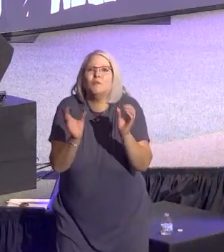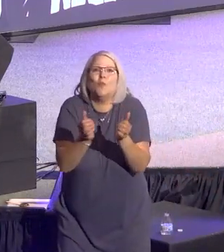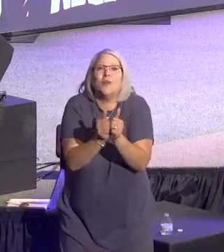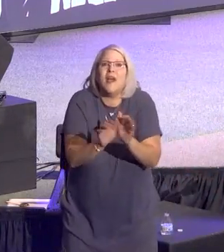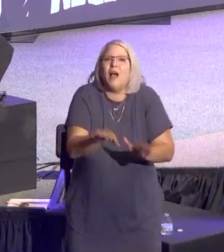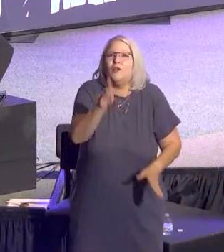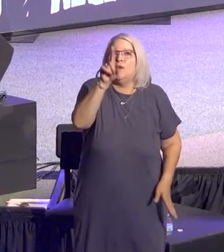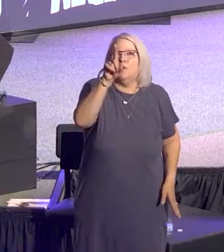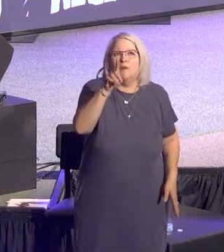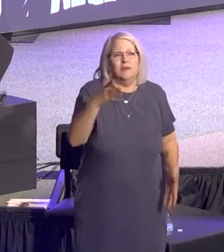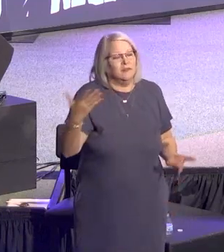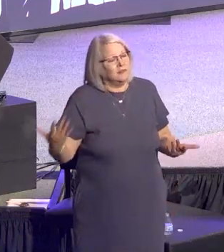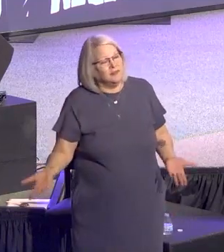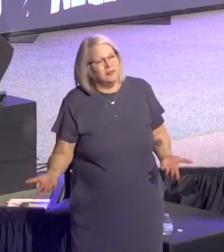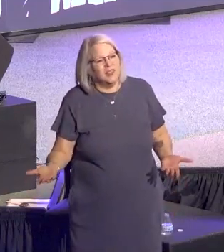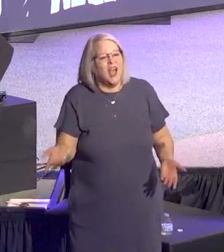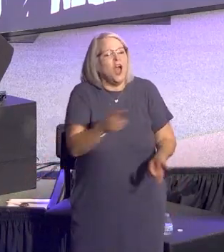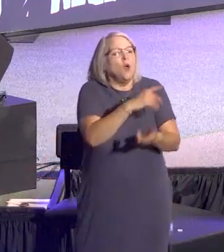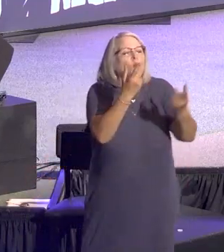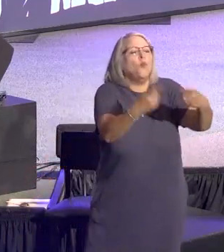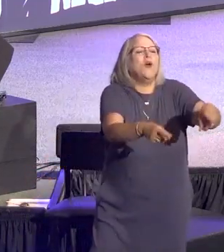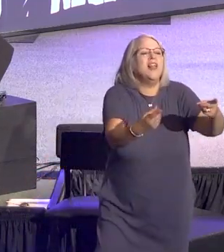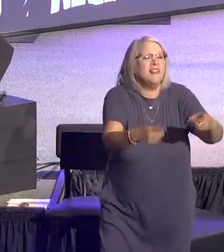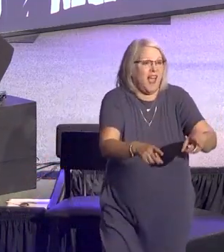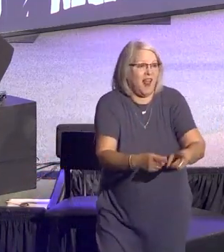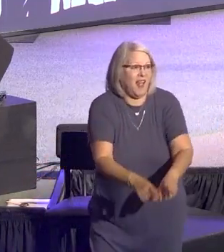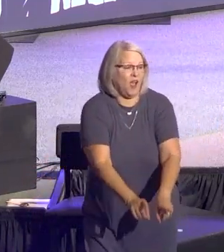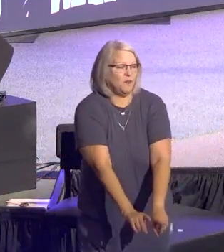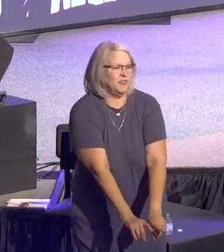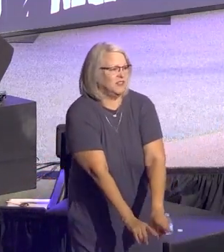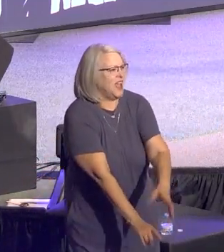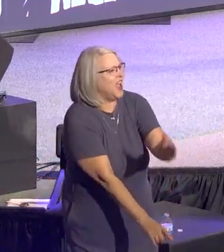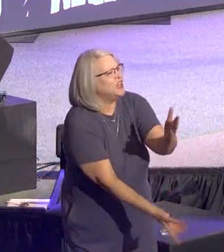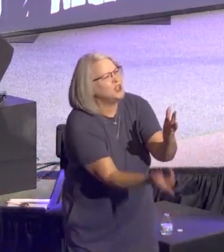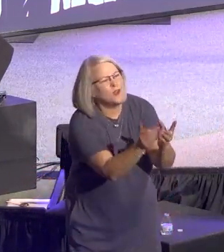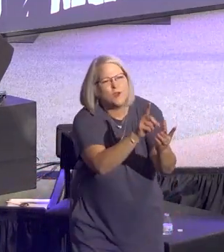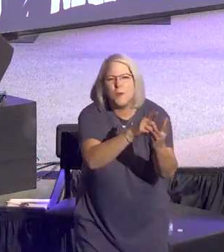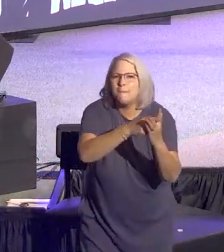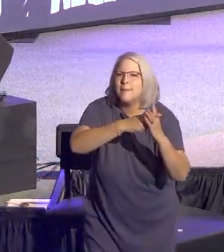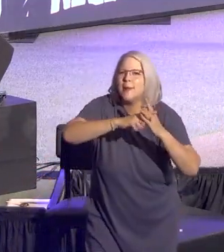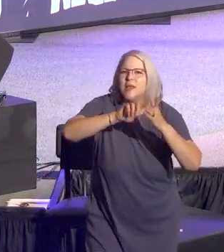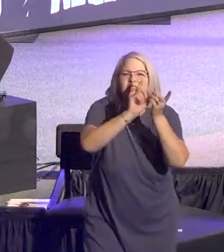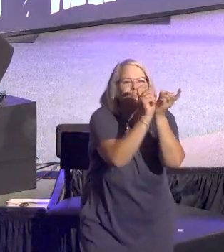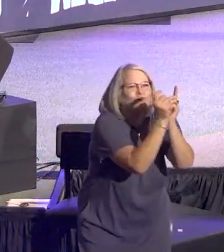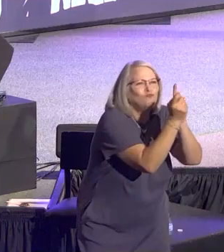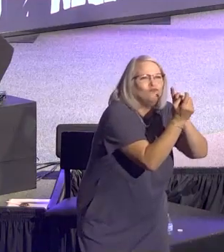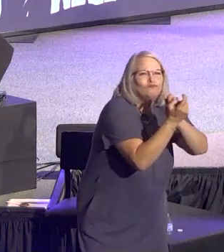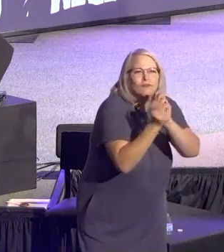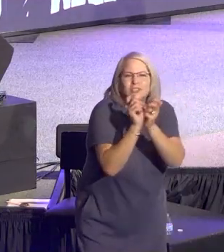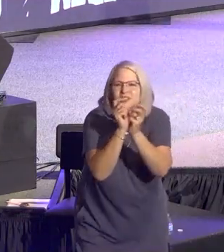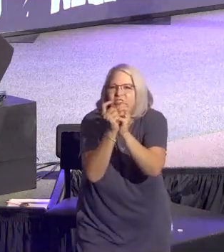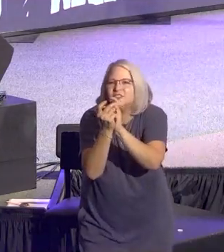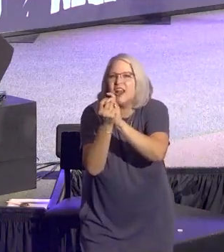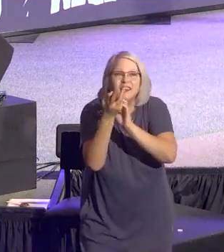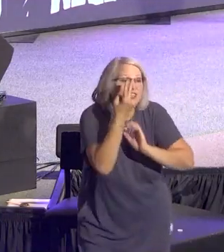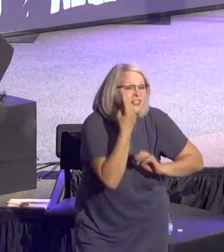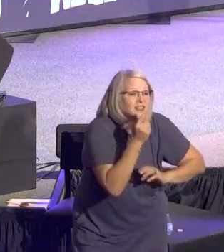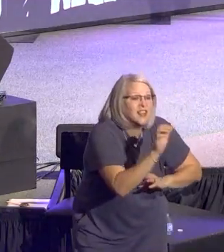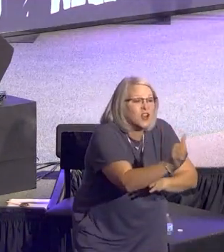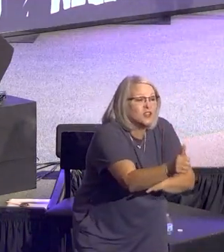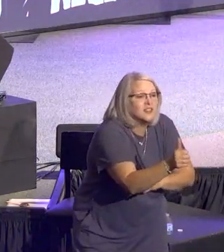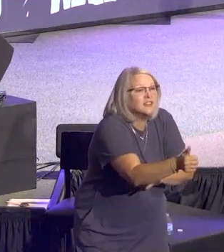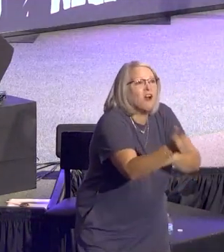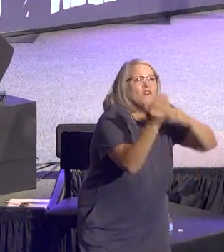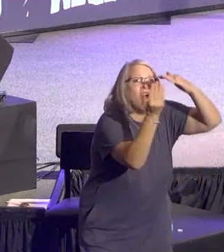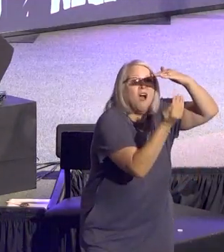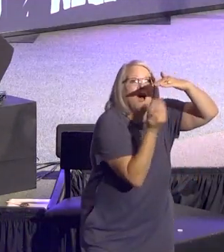things. And when that happens, and when you begin to shift in that way, and when you begin to see yourself